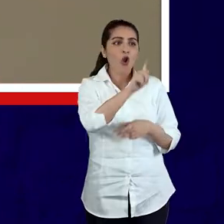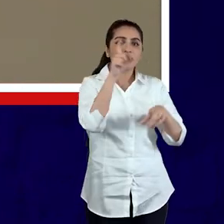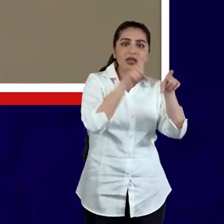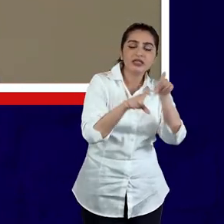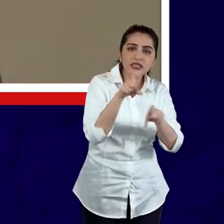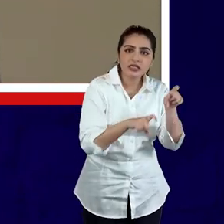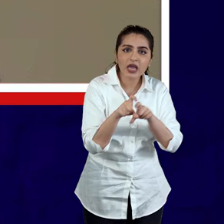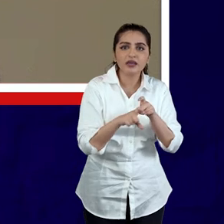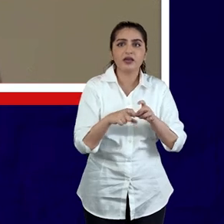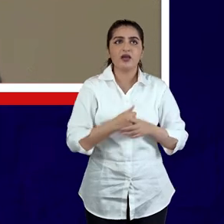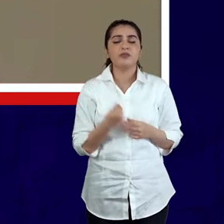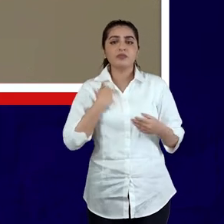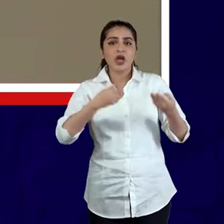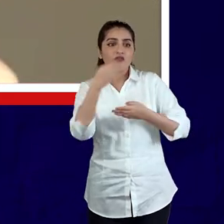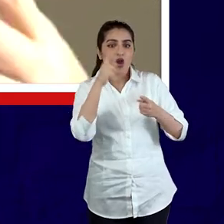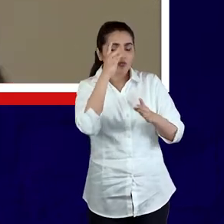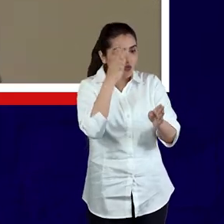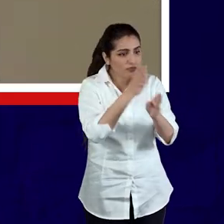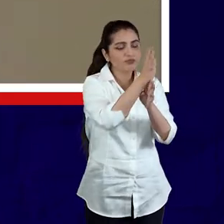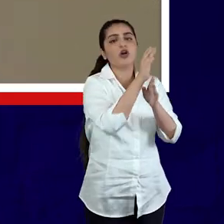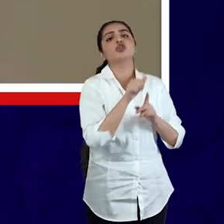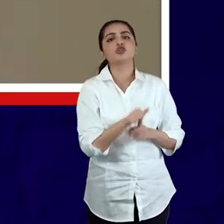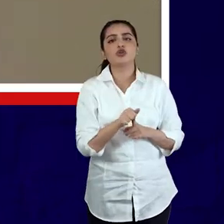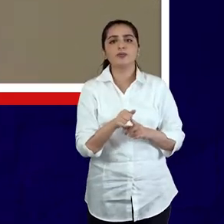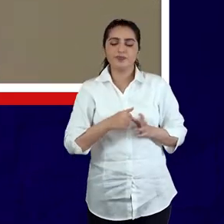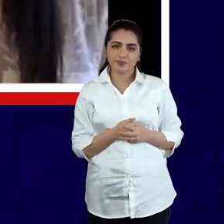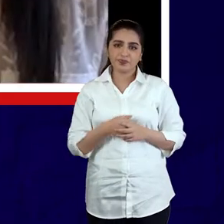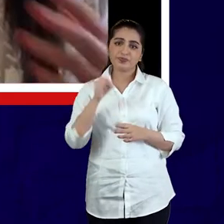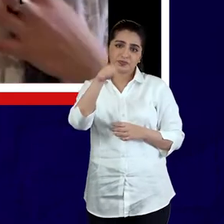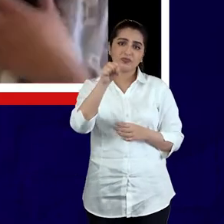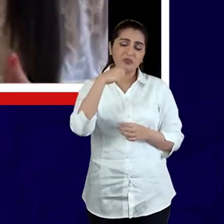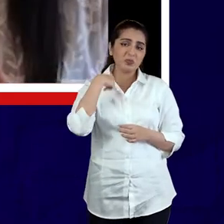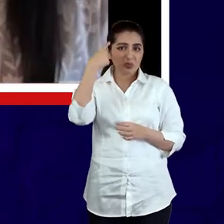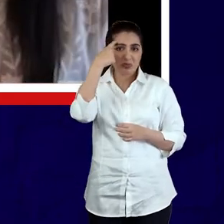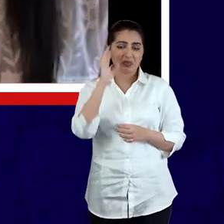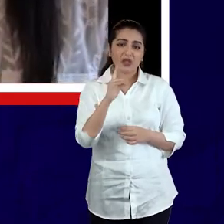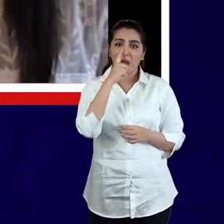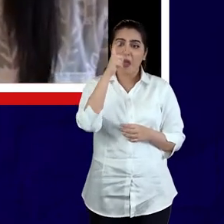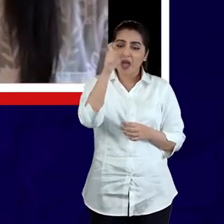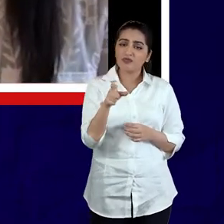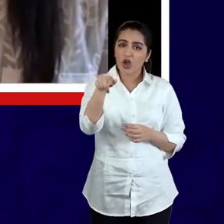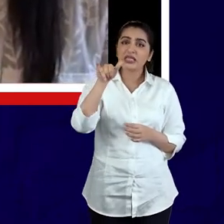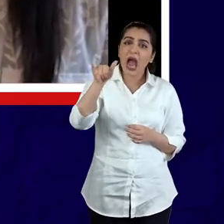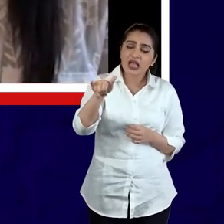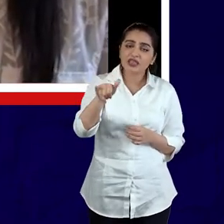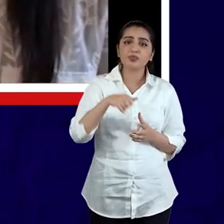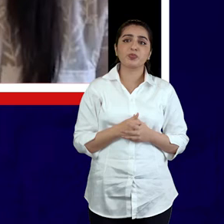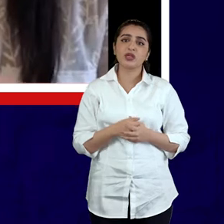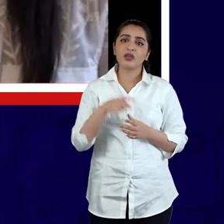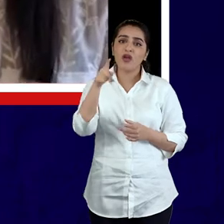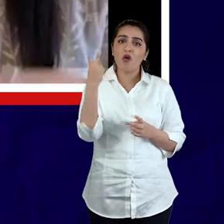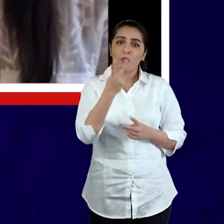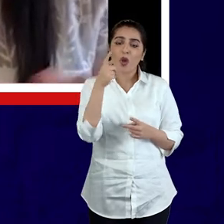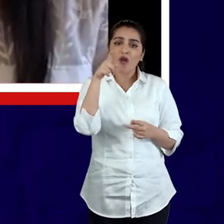what co-design has to be. You know, we have to go in that direction. And that's the thing that I know about you, Yasmeen Upper, which is that